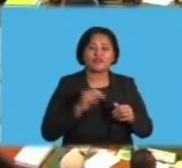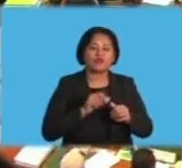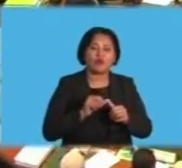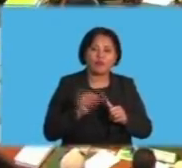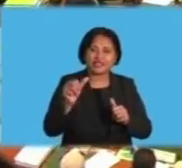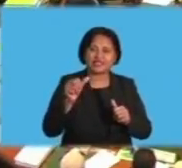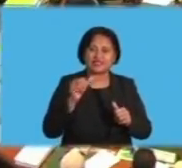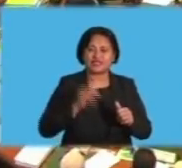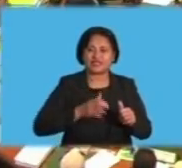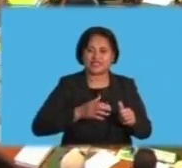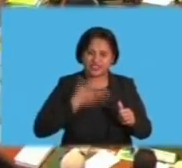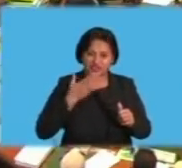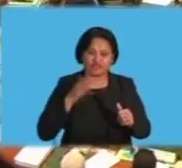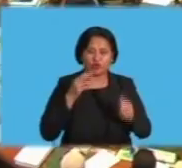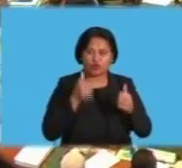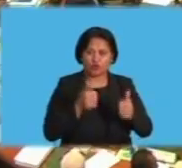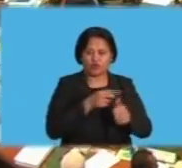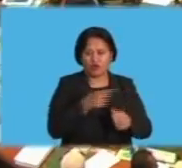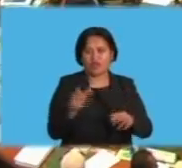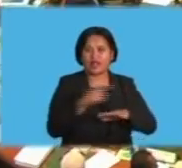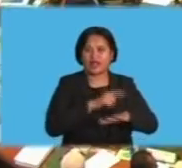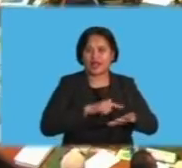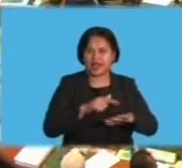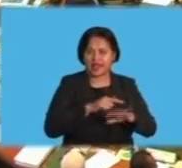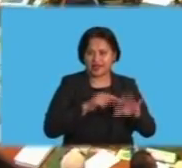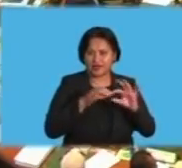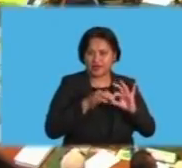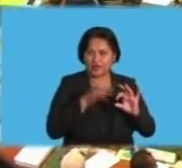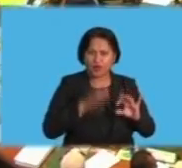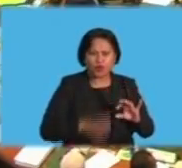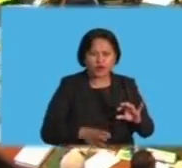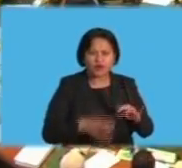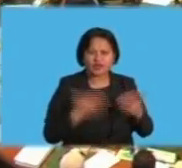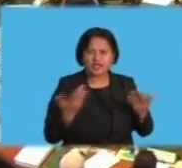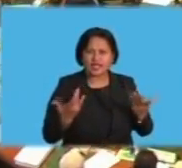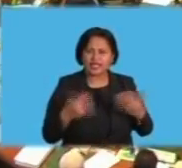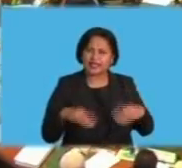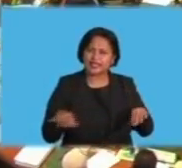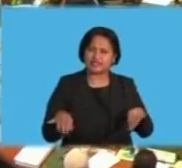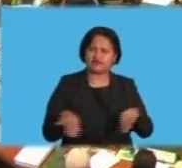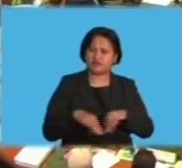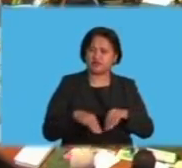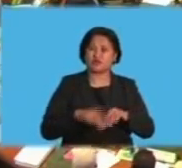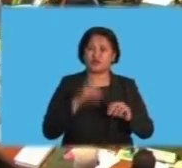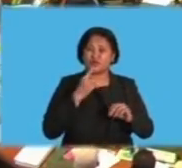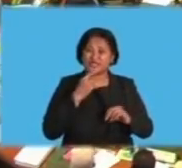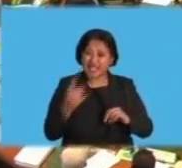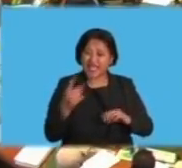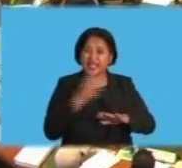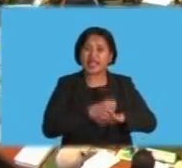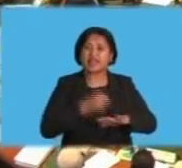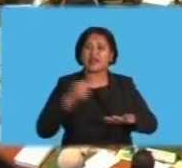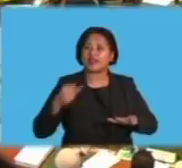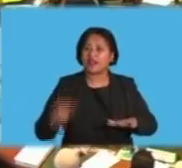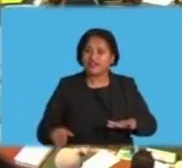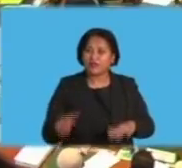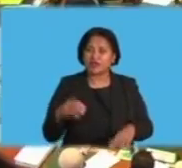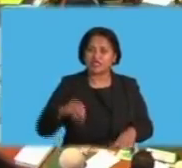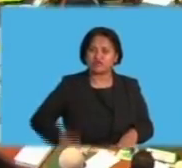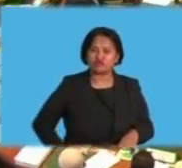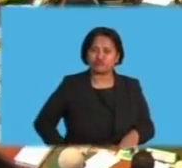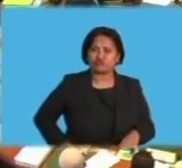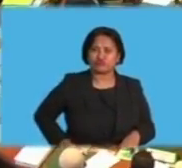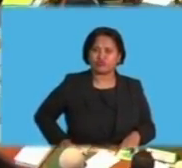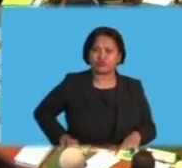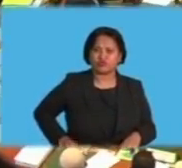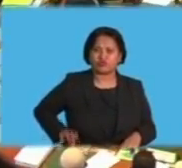landowners. Furthermore, Madam Speaker, it is absolutely nonsense to say that the state is simply filling its pockets by